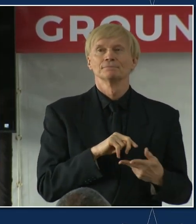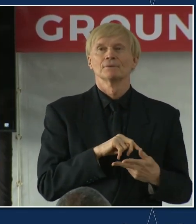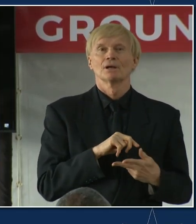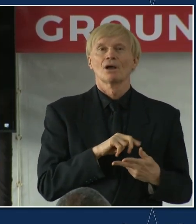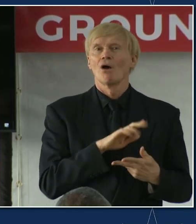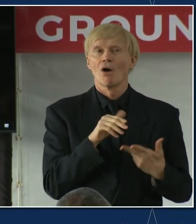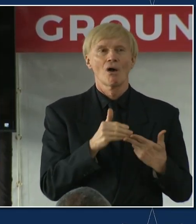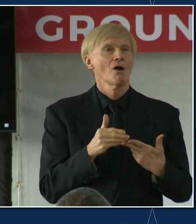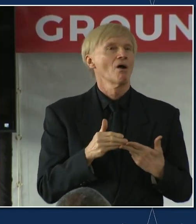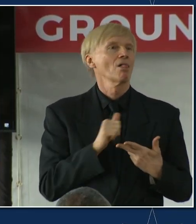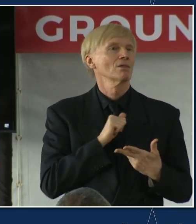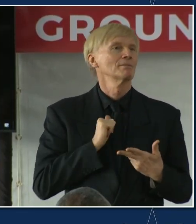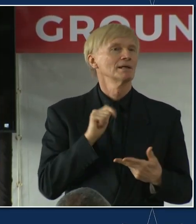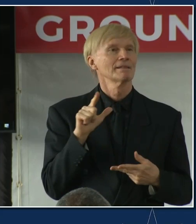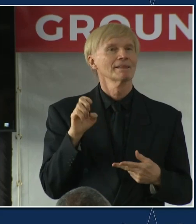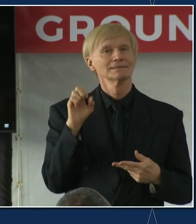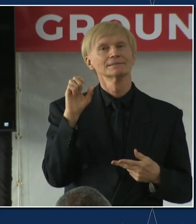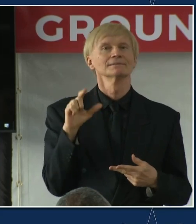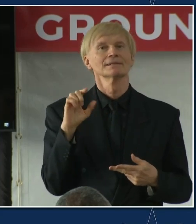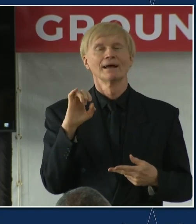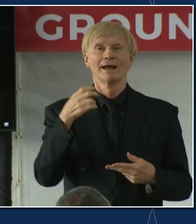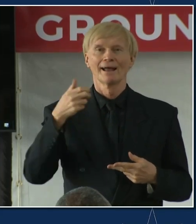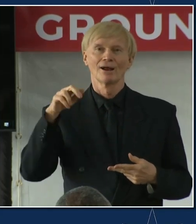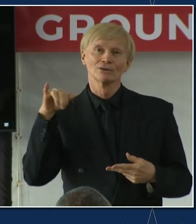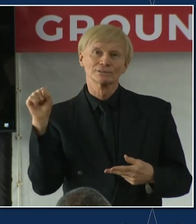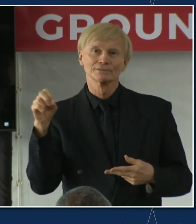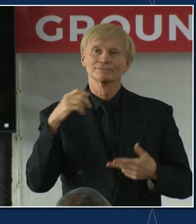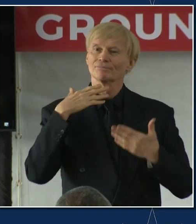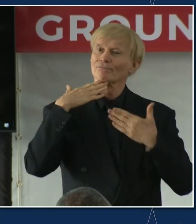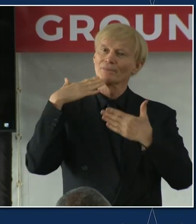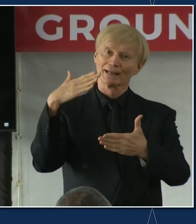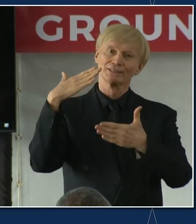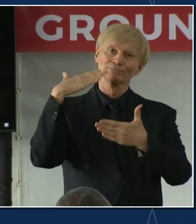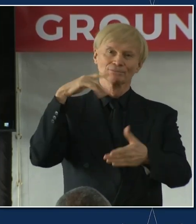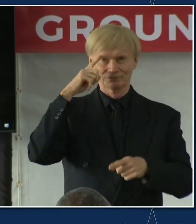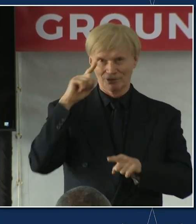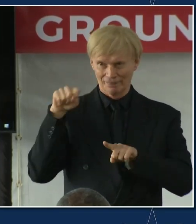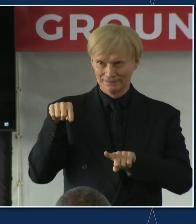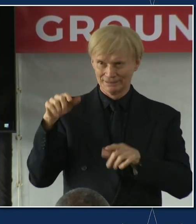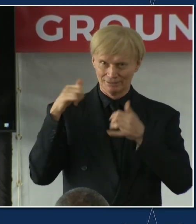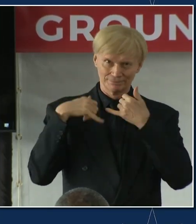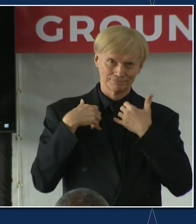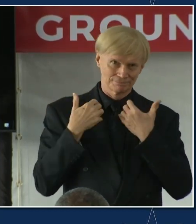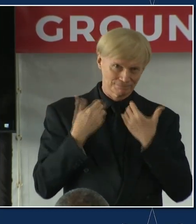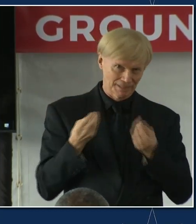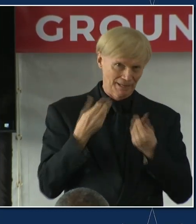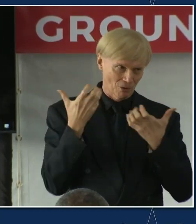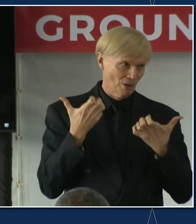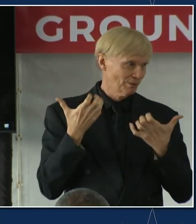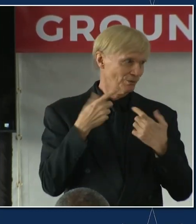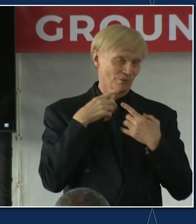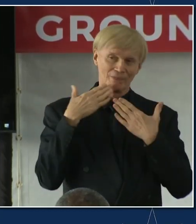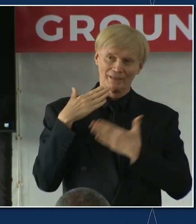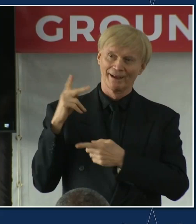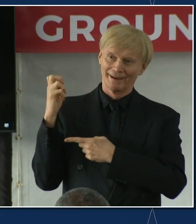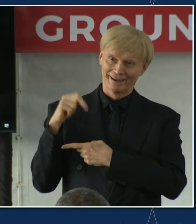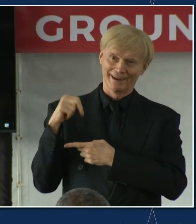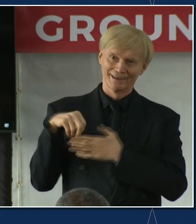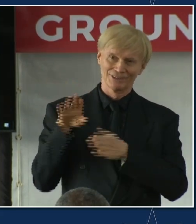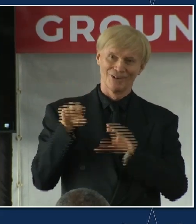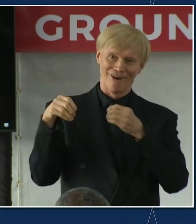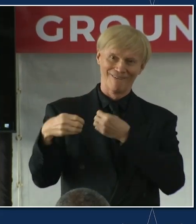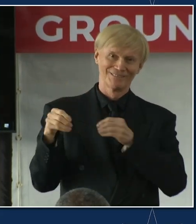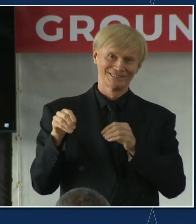to Alderman Leslie Harrison, thank you for your support. I also want to thank Kim in your office.